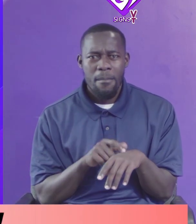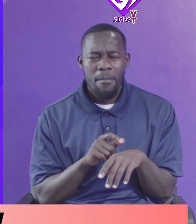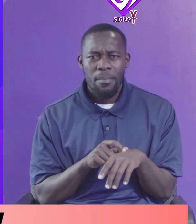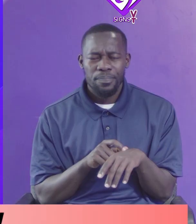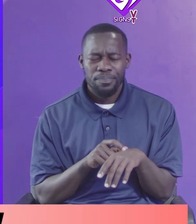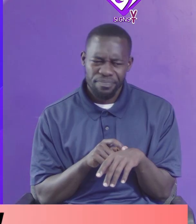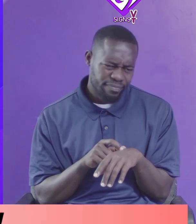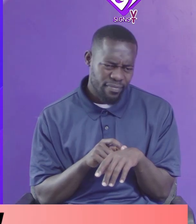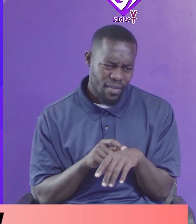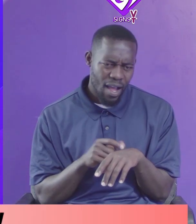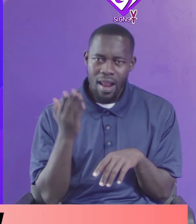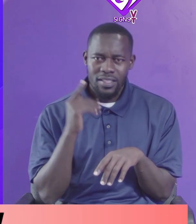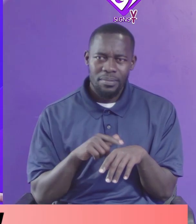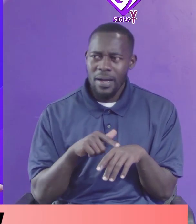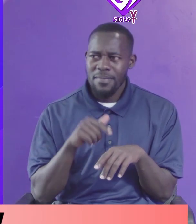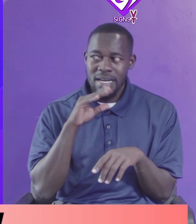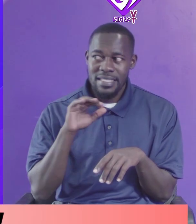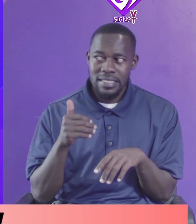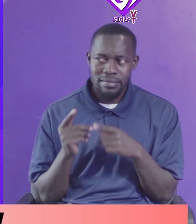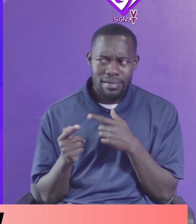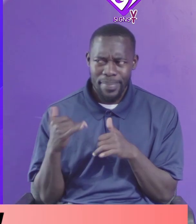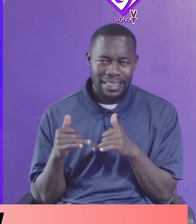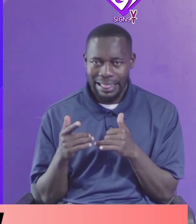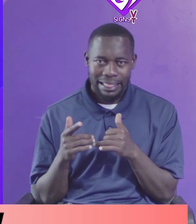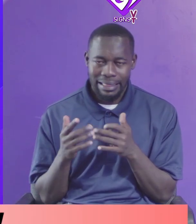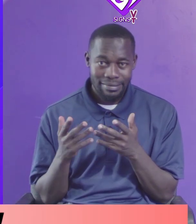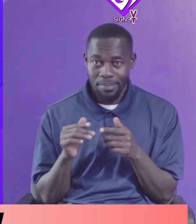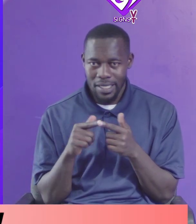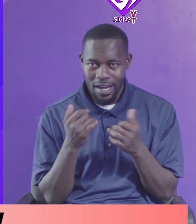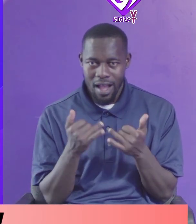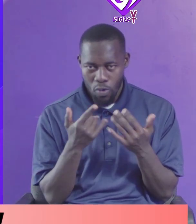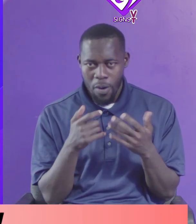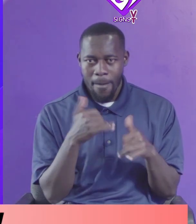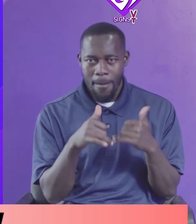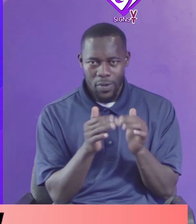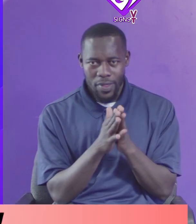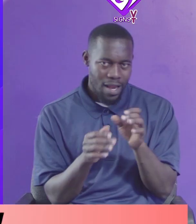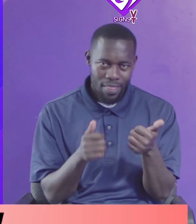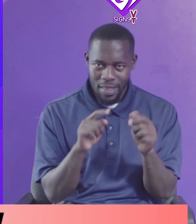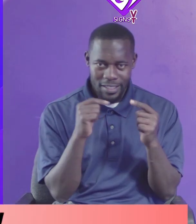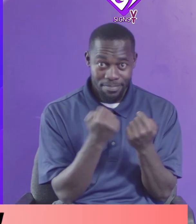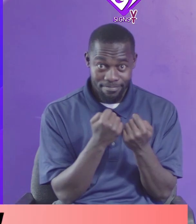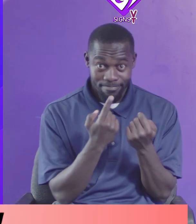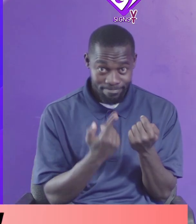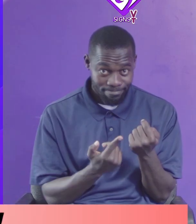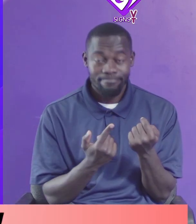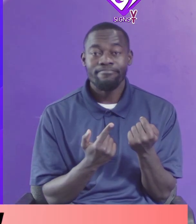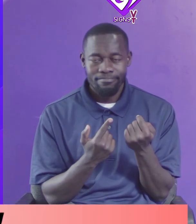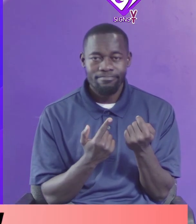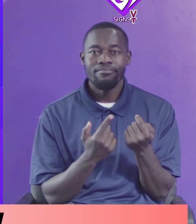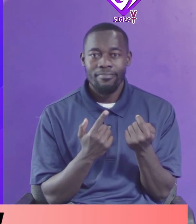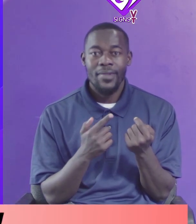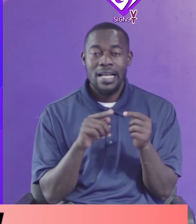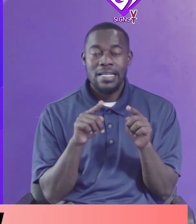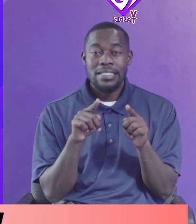them to dust themselves off? They're at home, of course, against a team that has been promoted this season. Of course, one